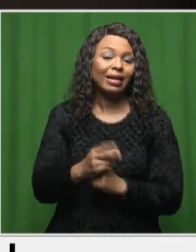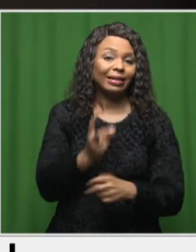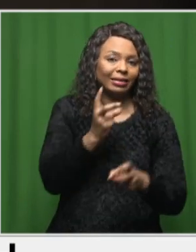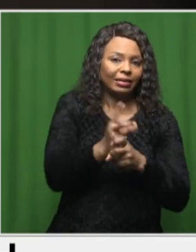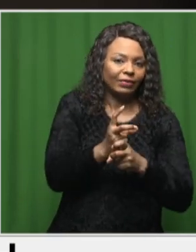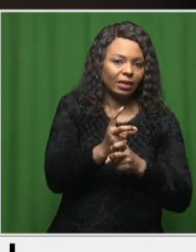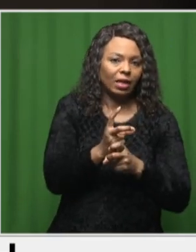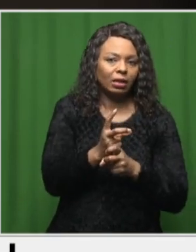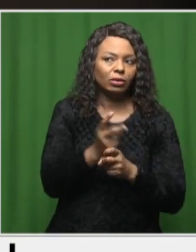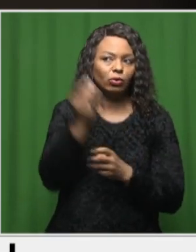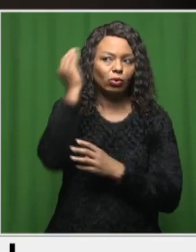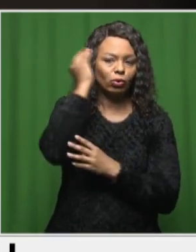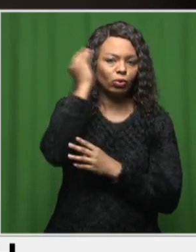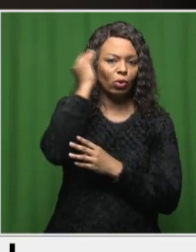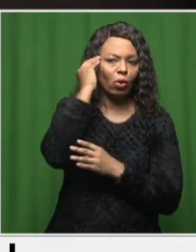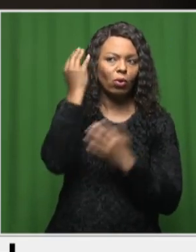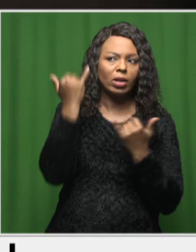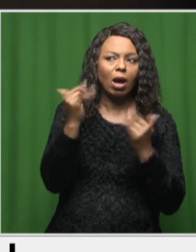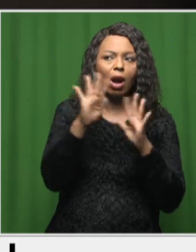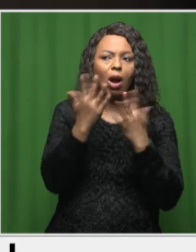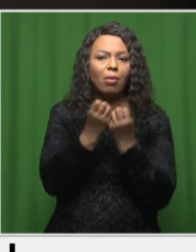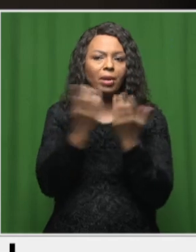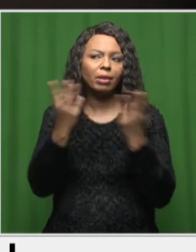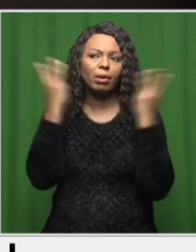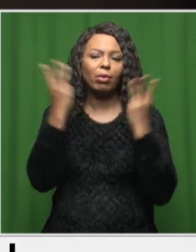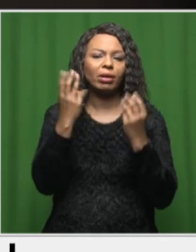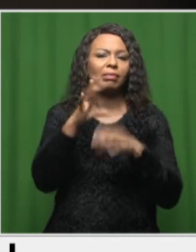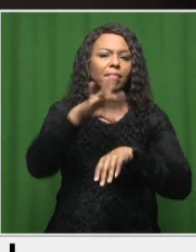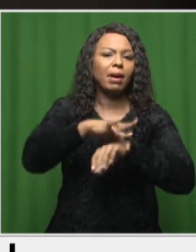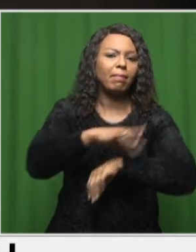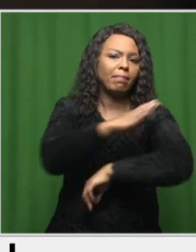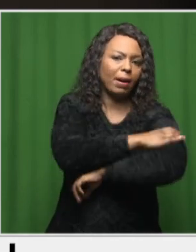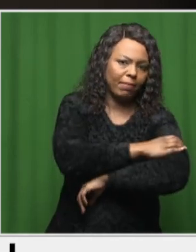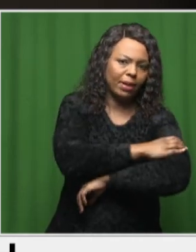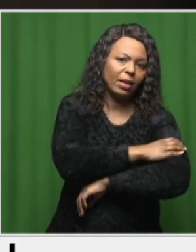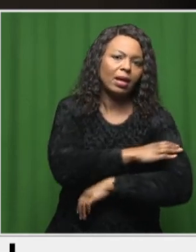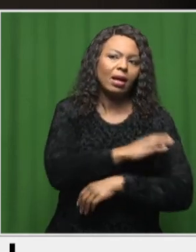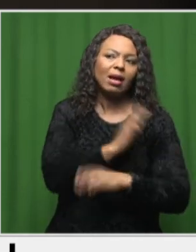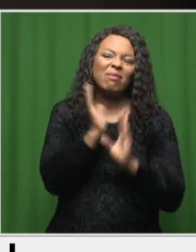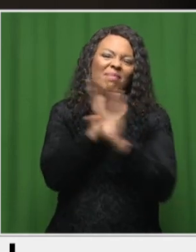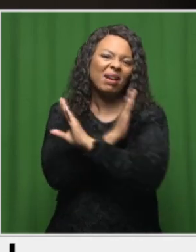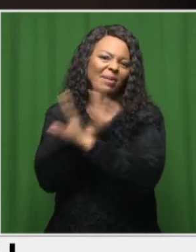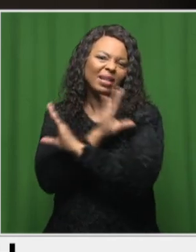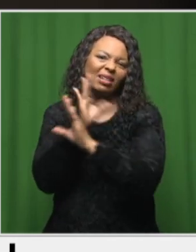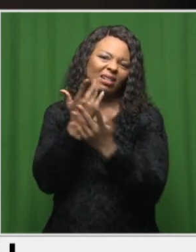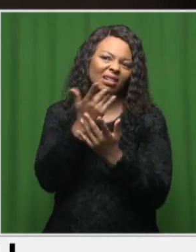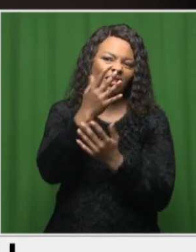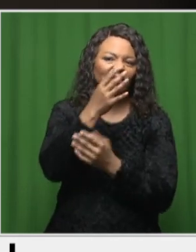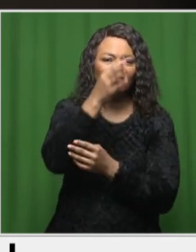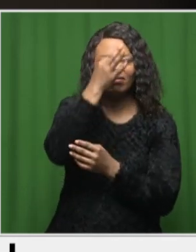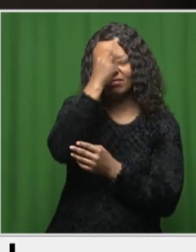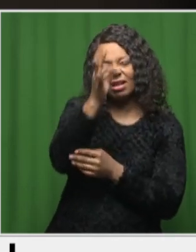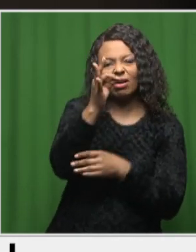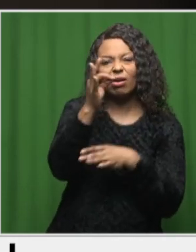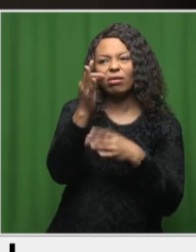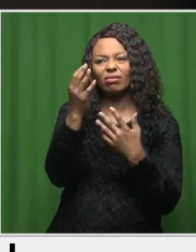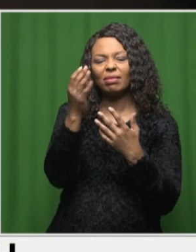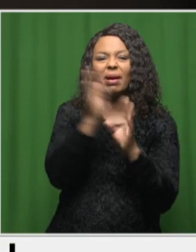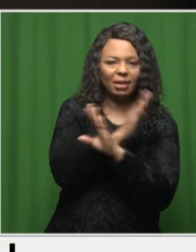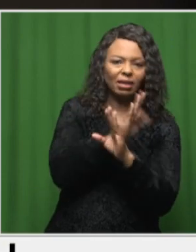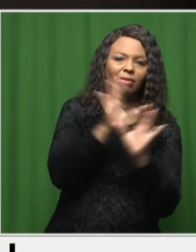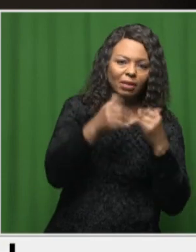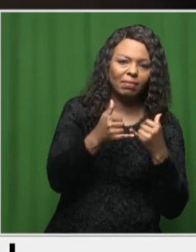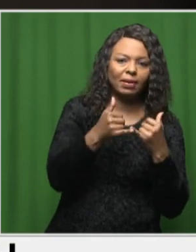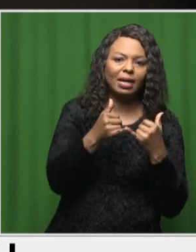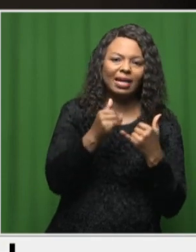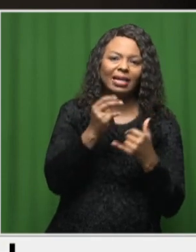get accurate data in South Africa. You can in the private sector. In the public sector, it's a little more difficult. I think the